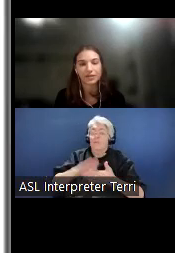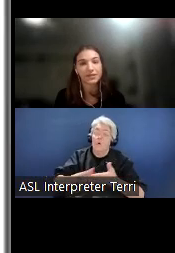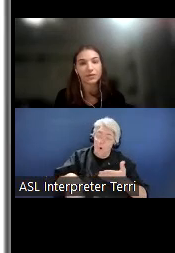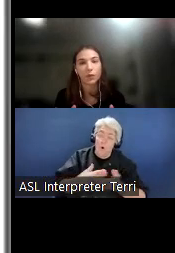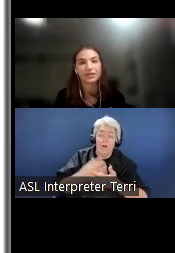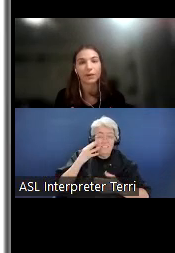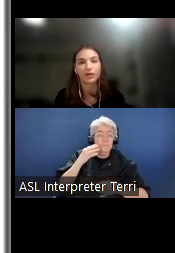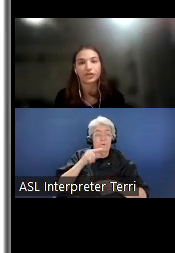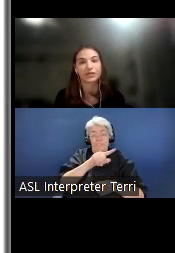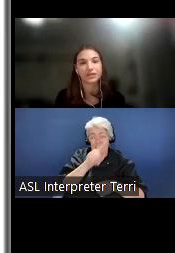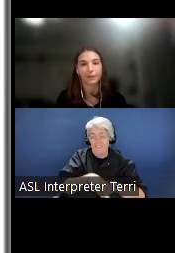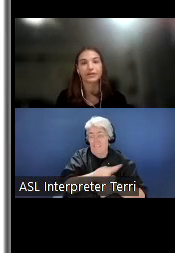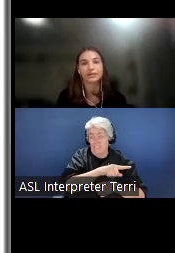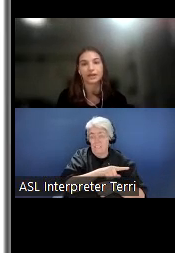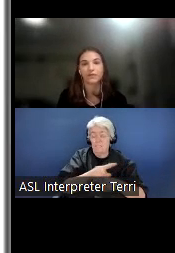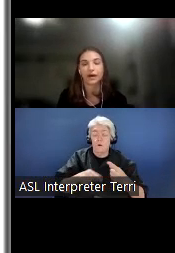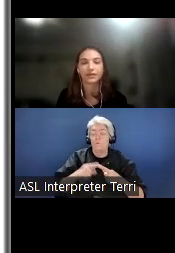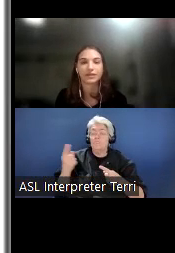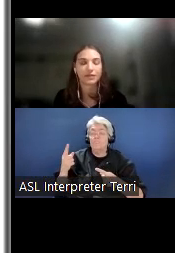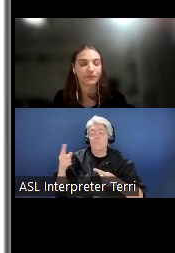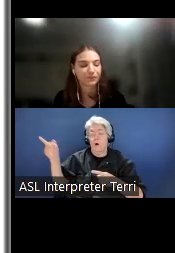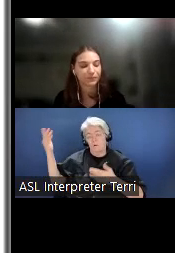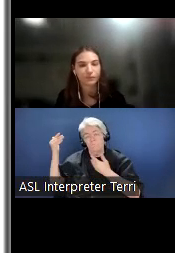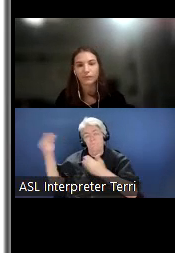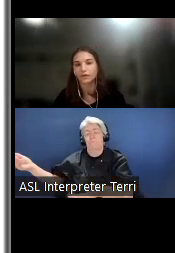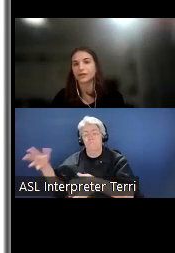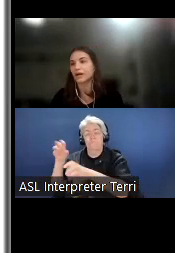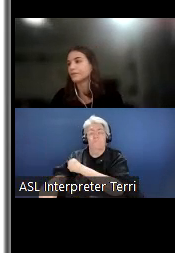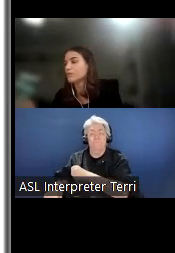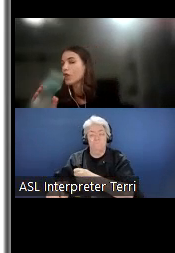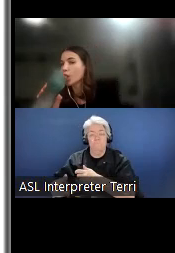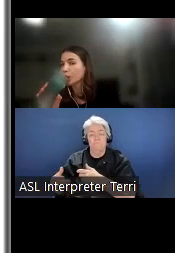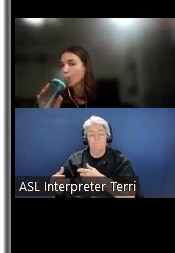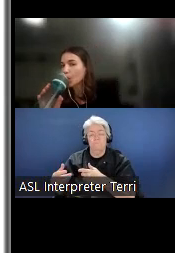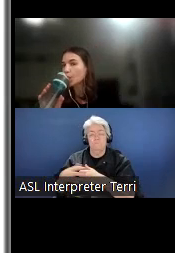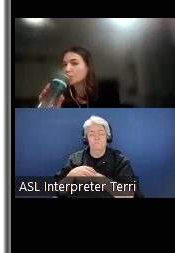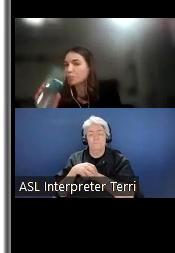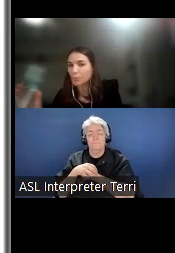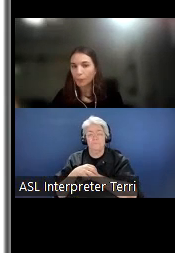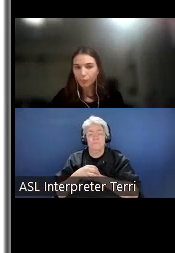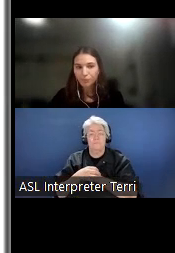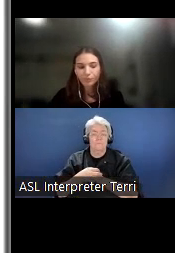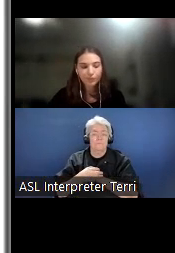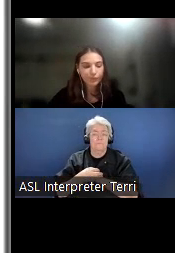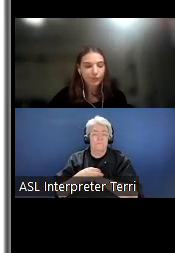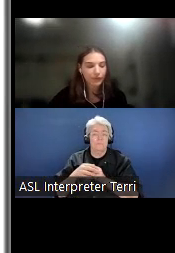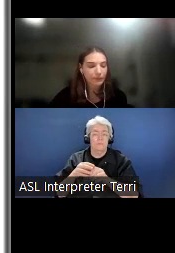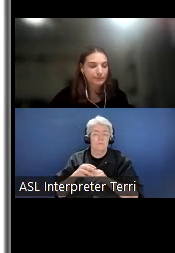these losses when someone chooses to commit sexual violence. Next slide.